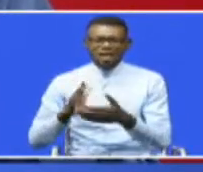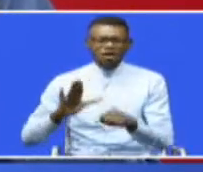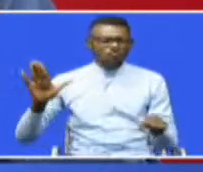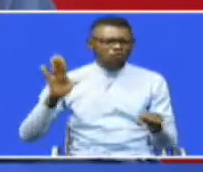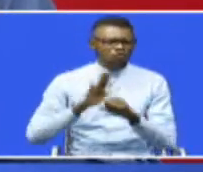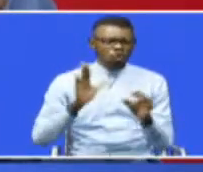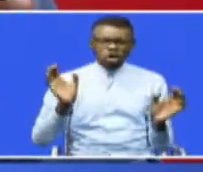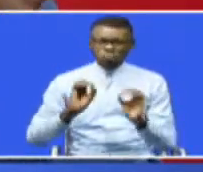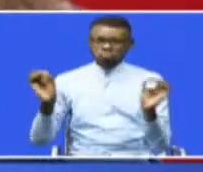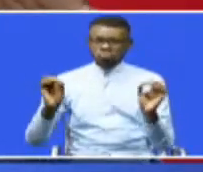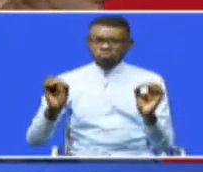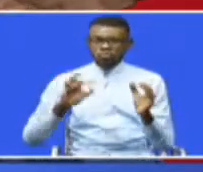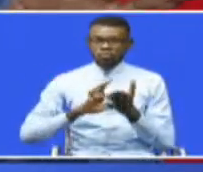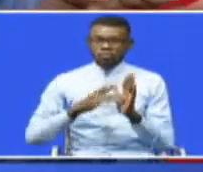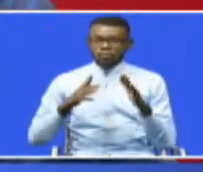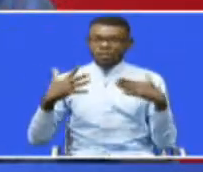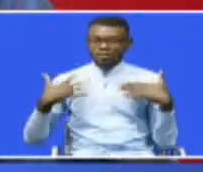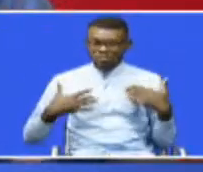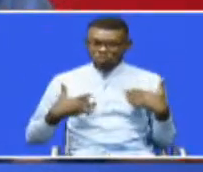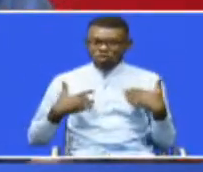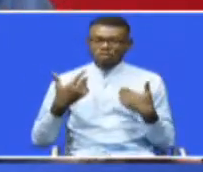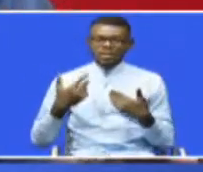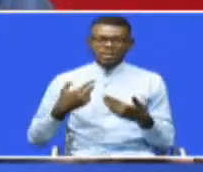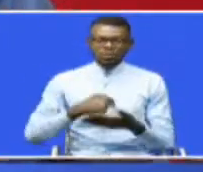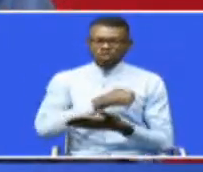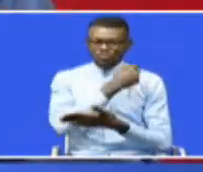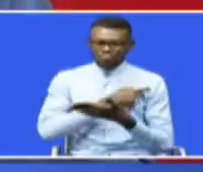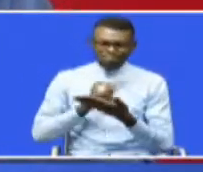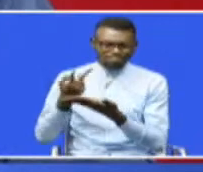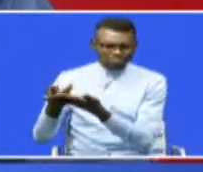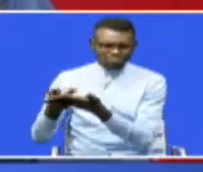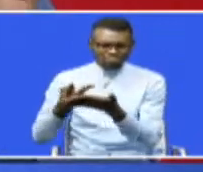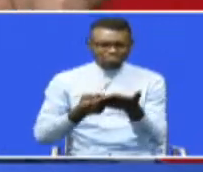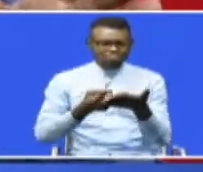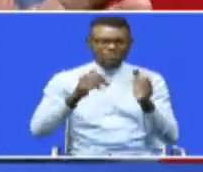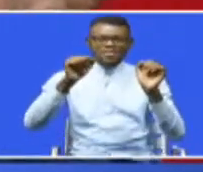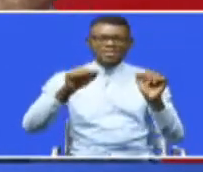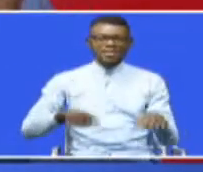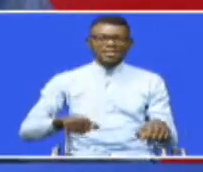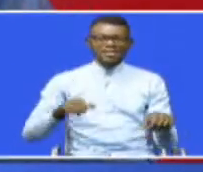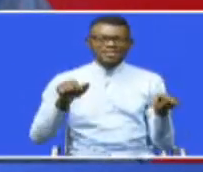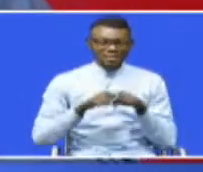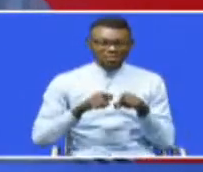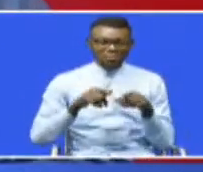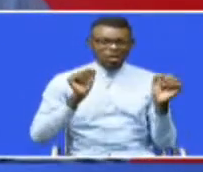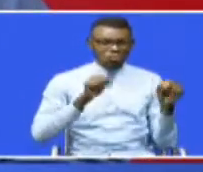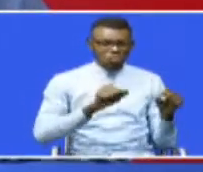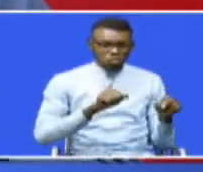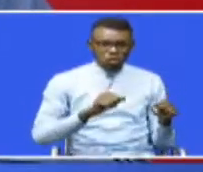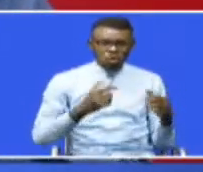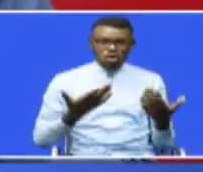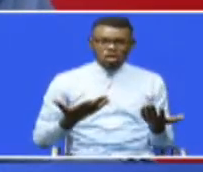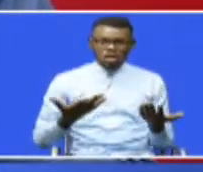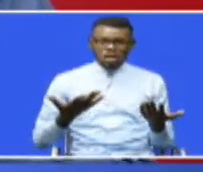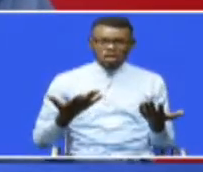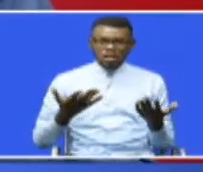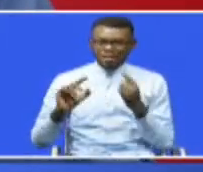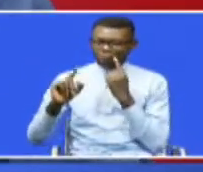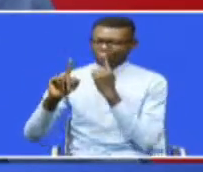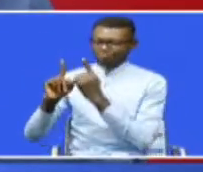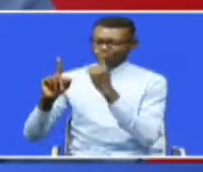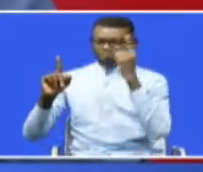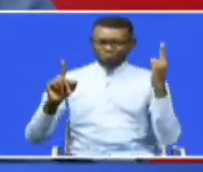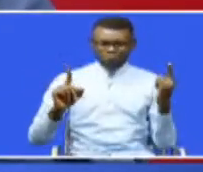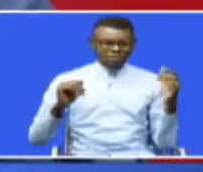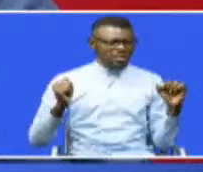be able to put people in hospitals, you can still be able to treat those who get sick. That's